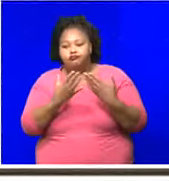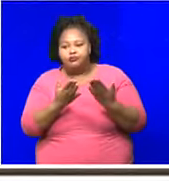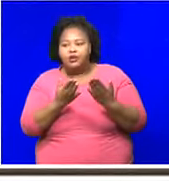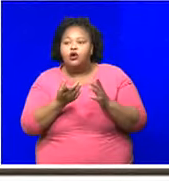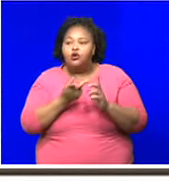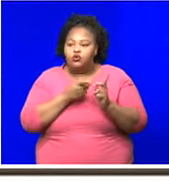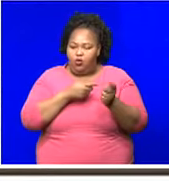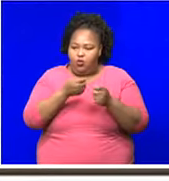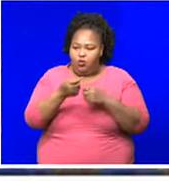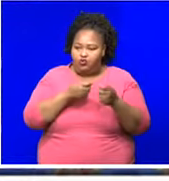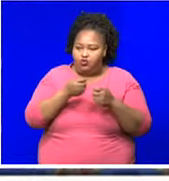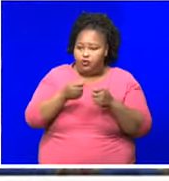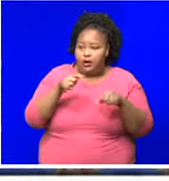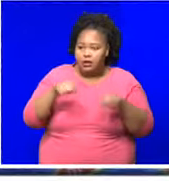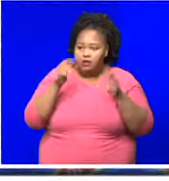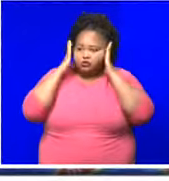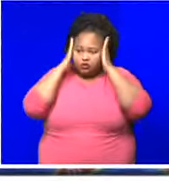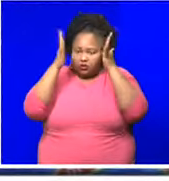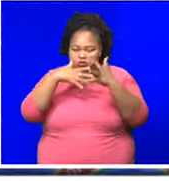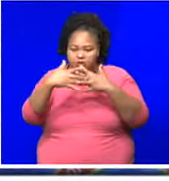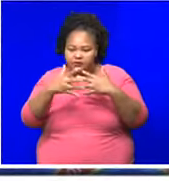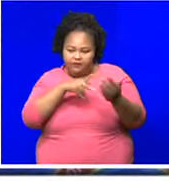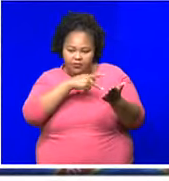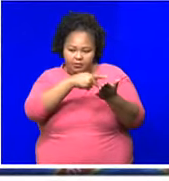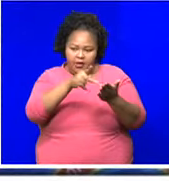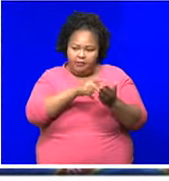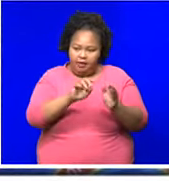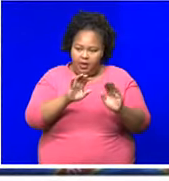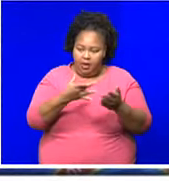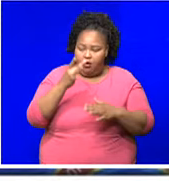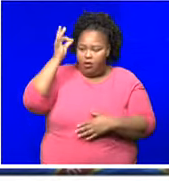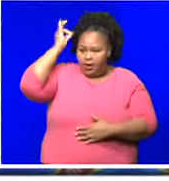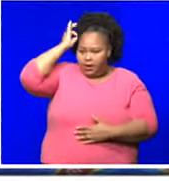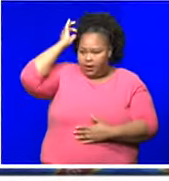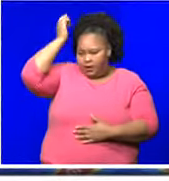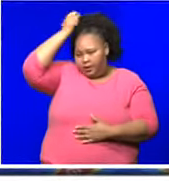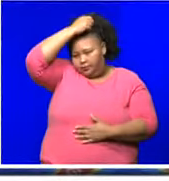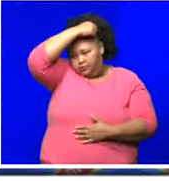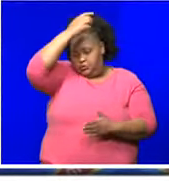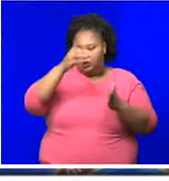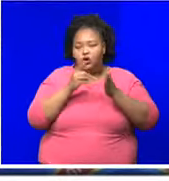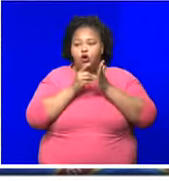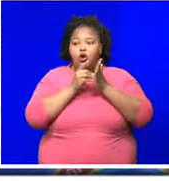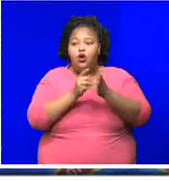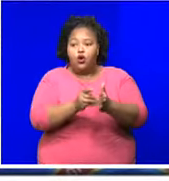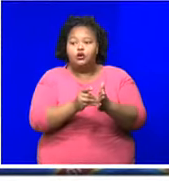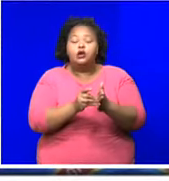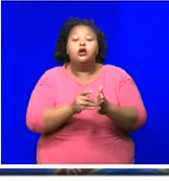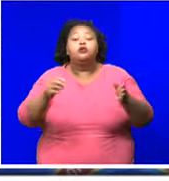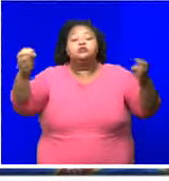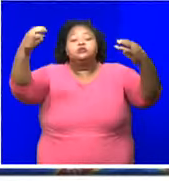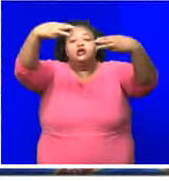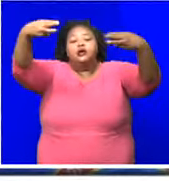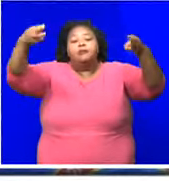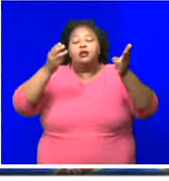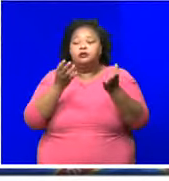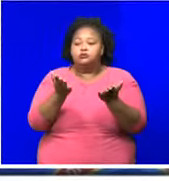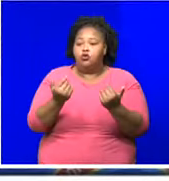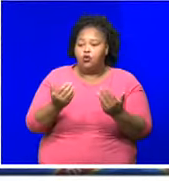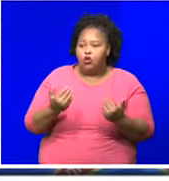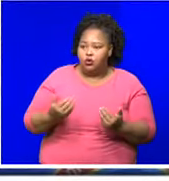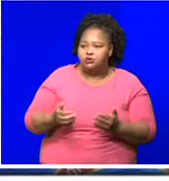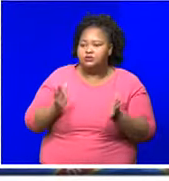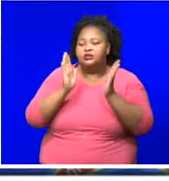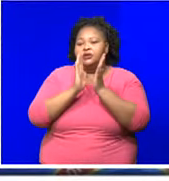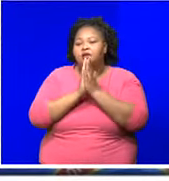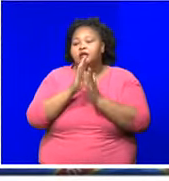country's payment systems. His Majesty King Eswatini III has graciously granted permission for the Parliament of Eswatini to host the